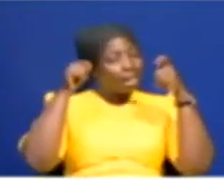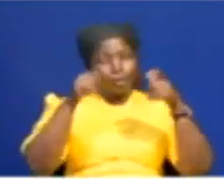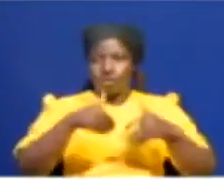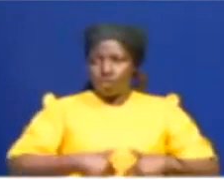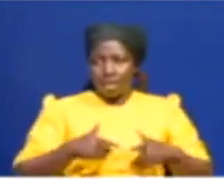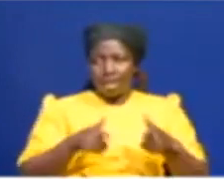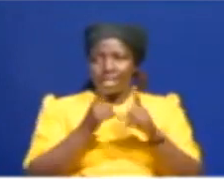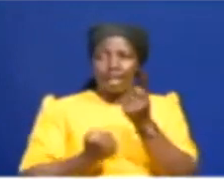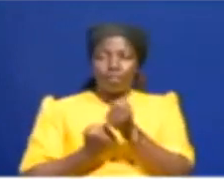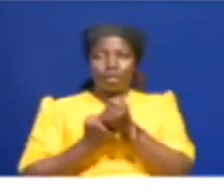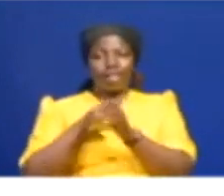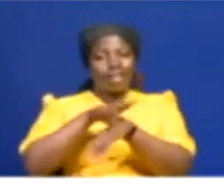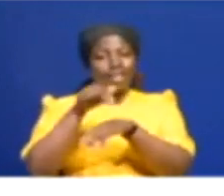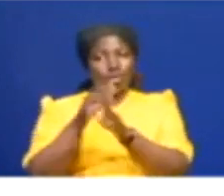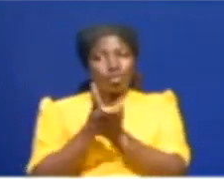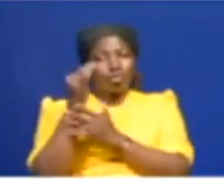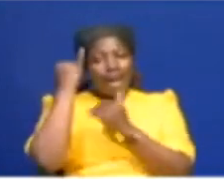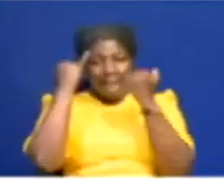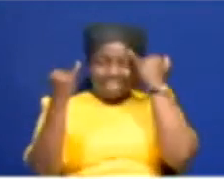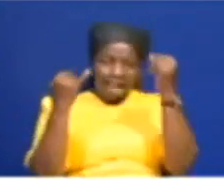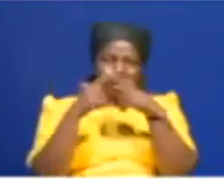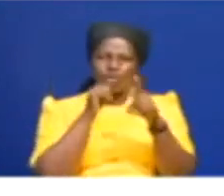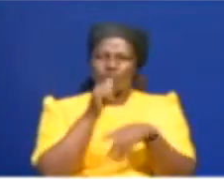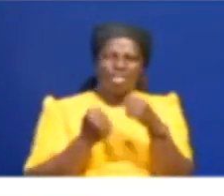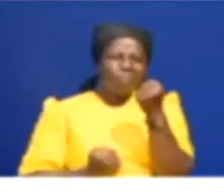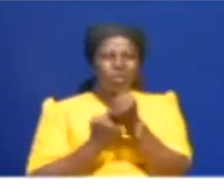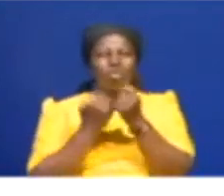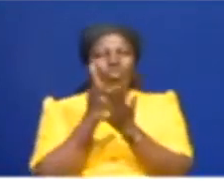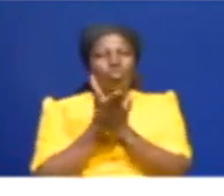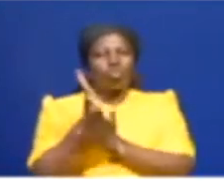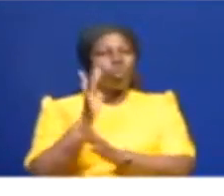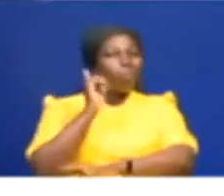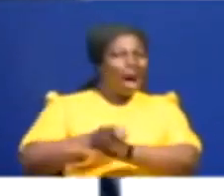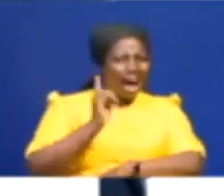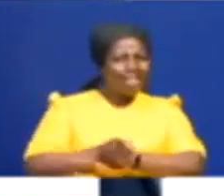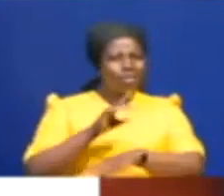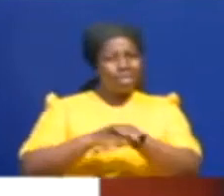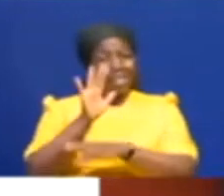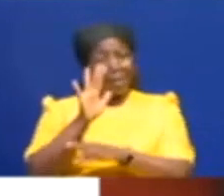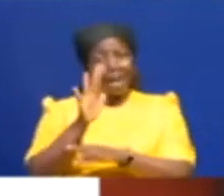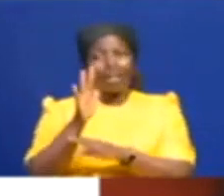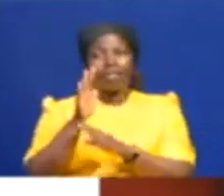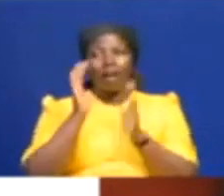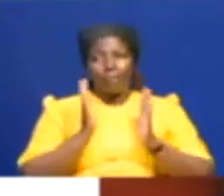nation, support through ideas, not supporting it through blackmail to get your personal means.